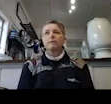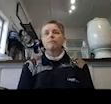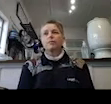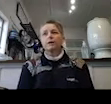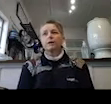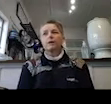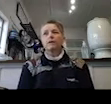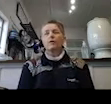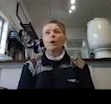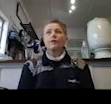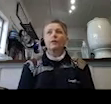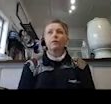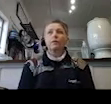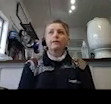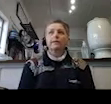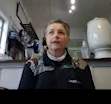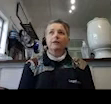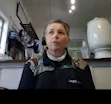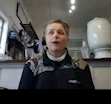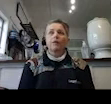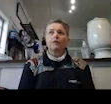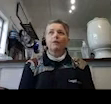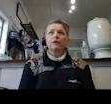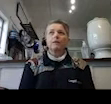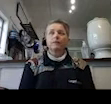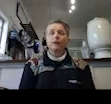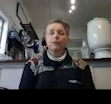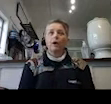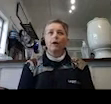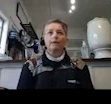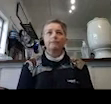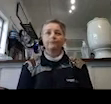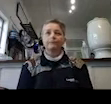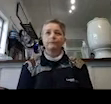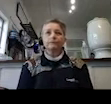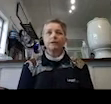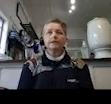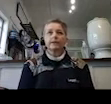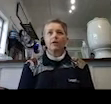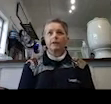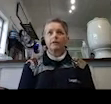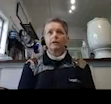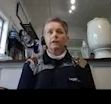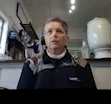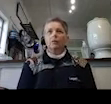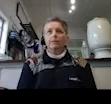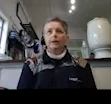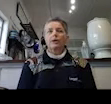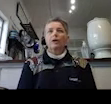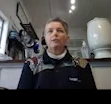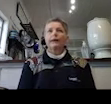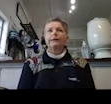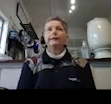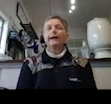because the way that that was done and the way that the program decided when